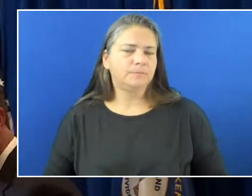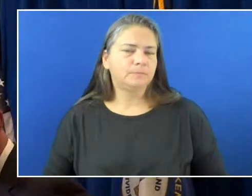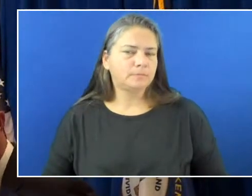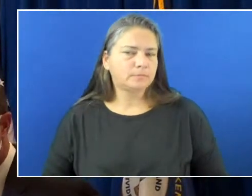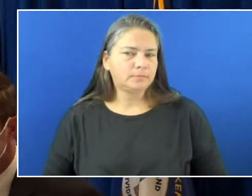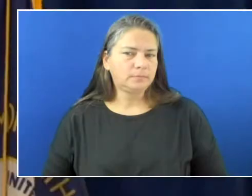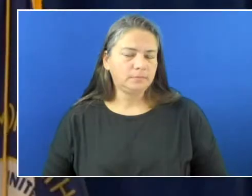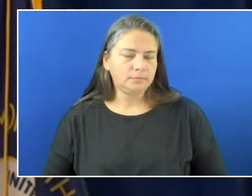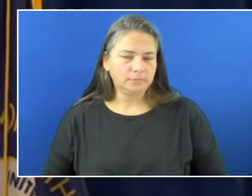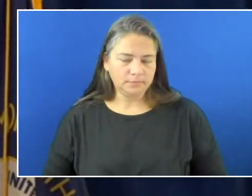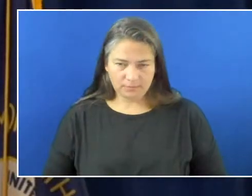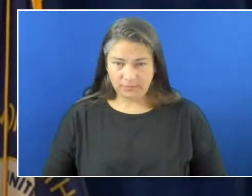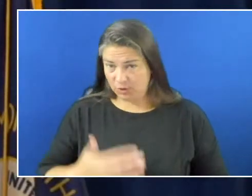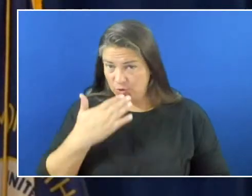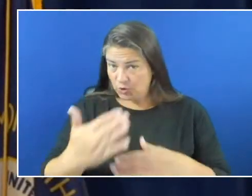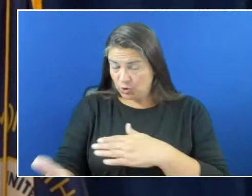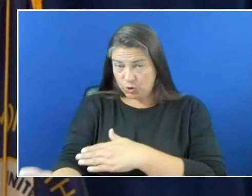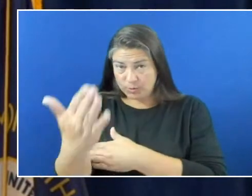Good morning.